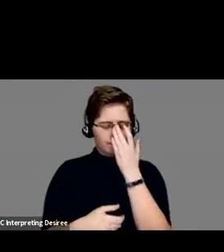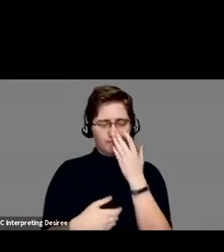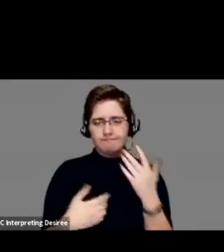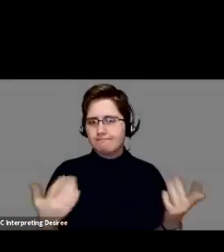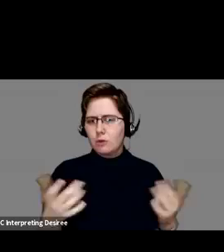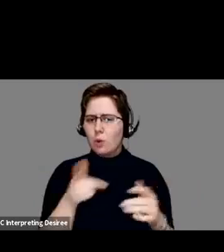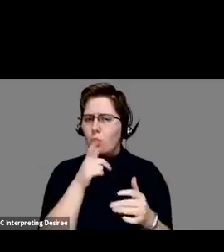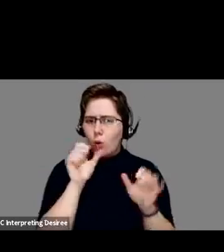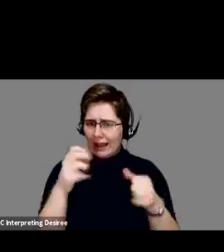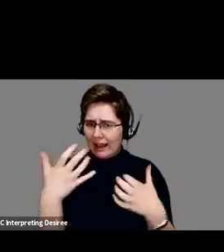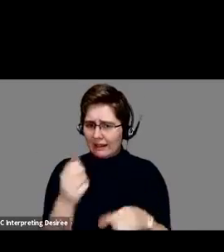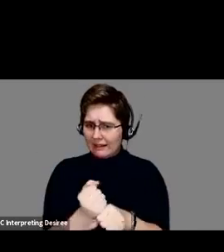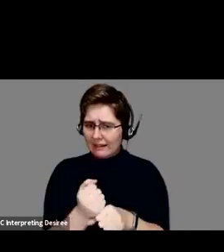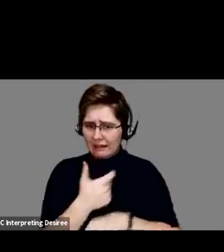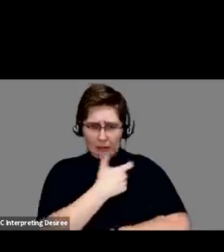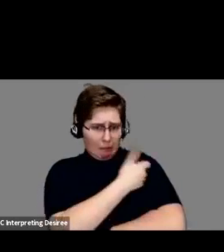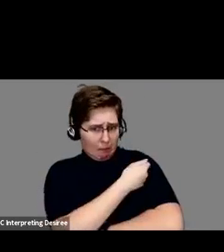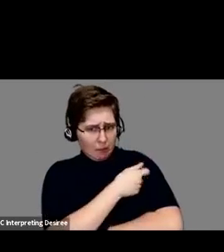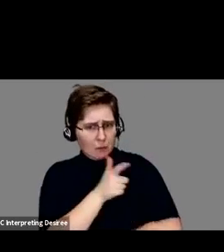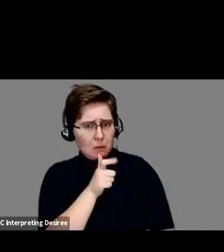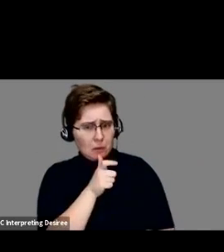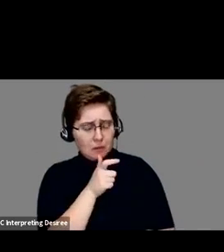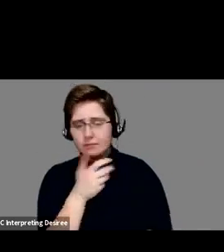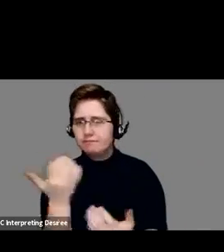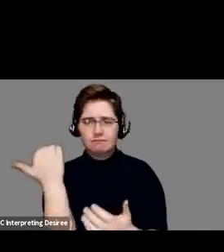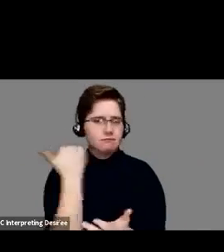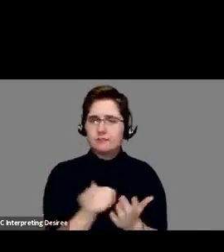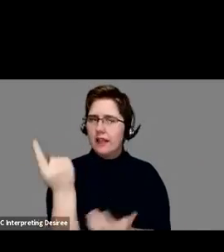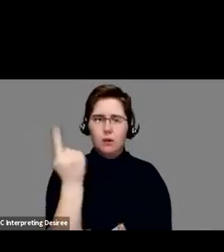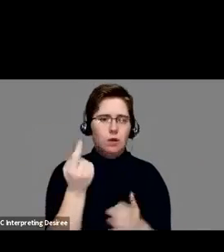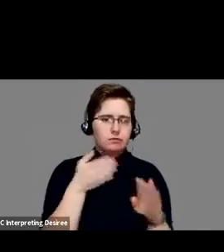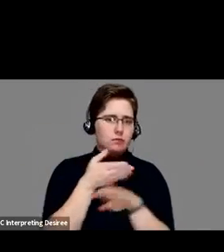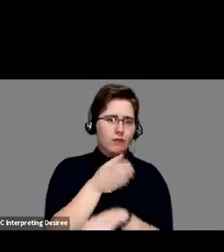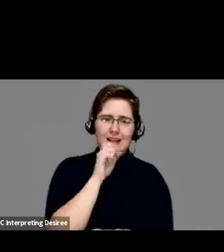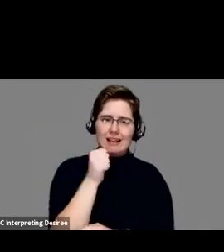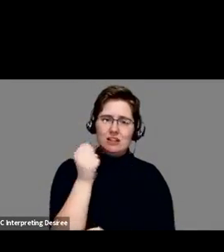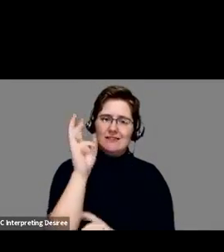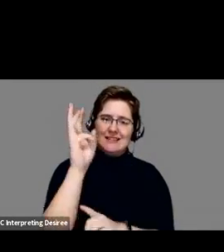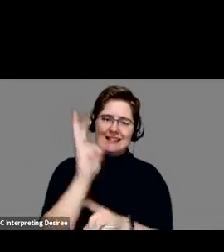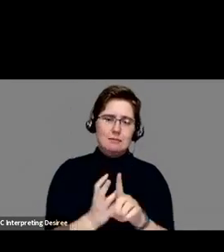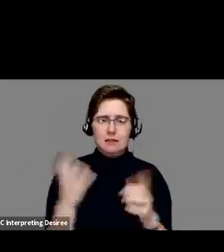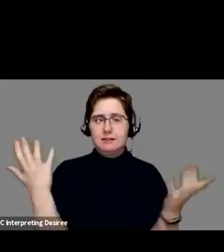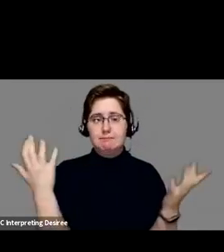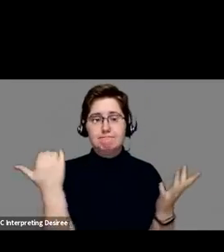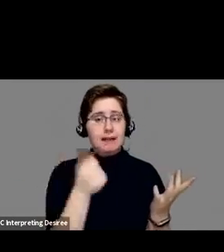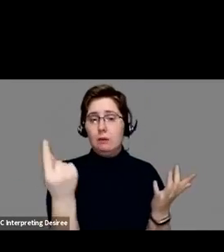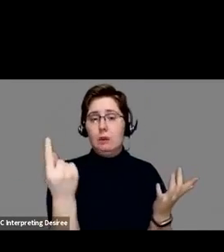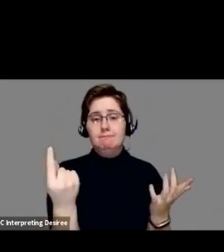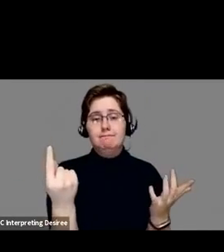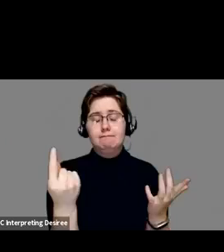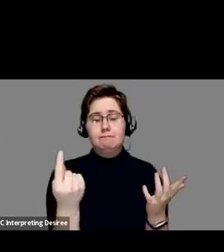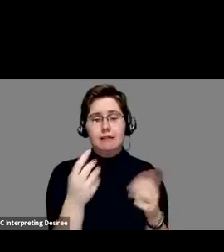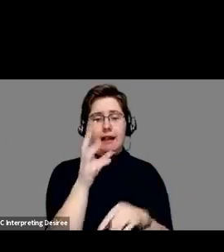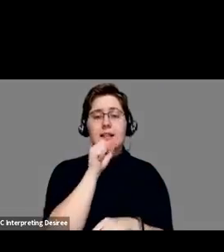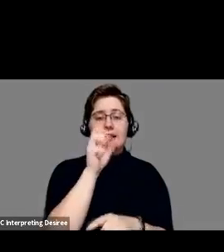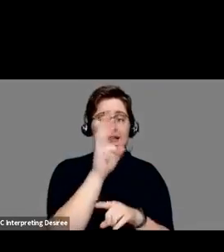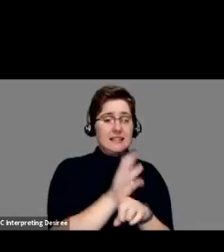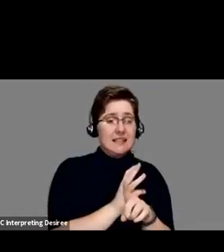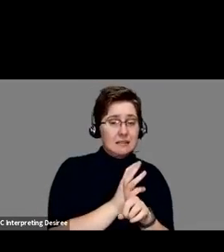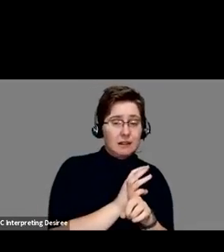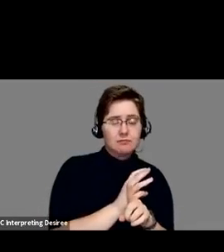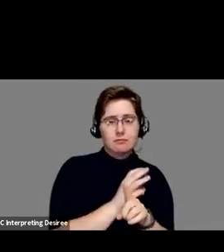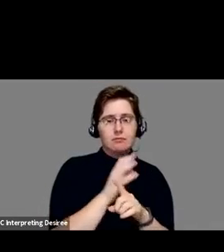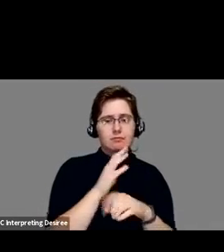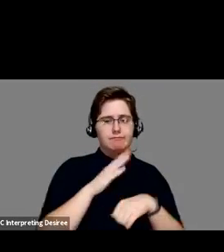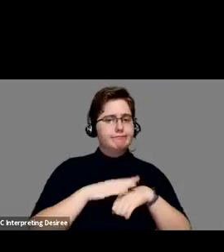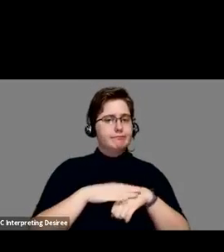get a flu vaccine? Basically anyone over the age of 6 months. So 6 months old is the cutoff